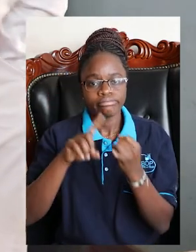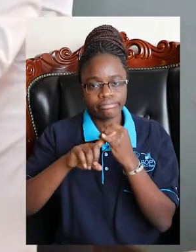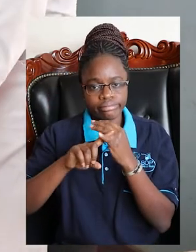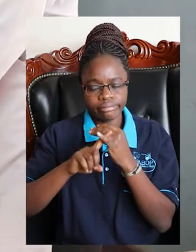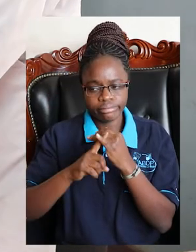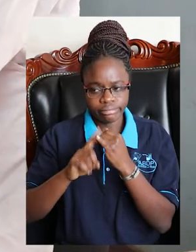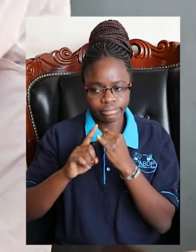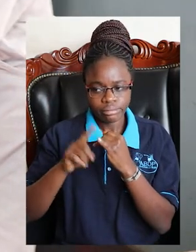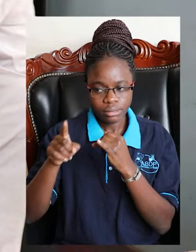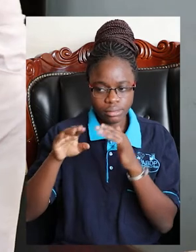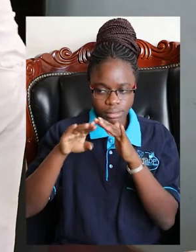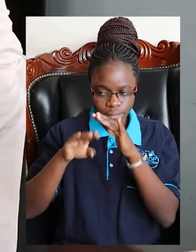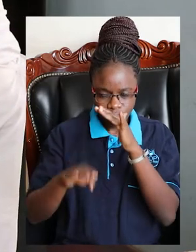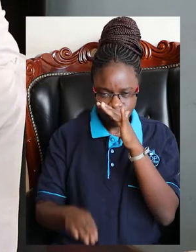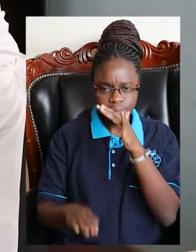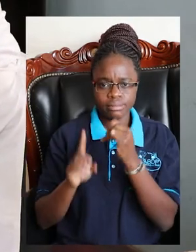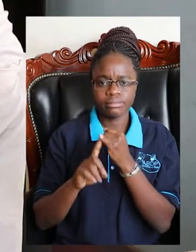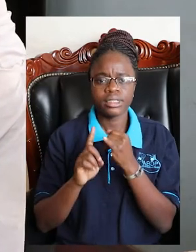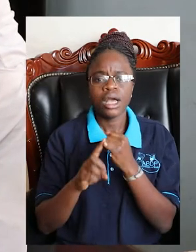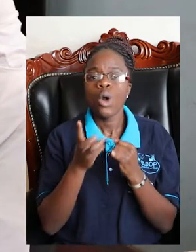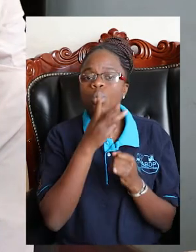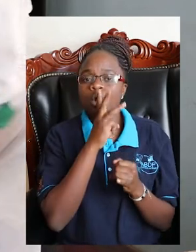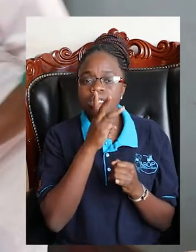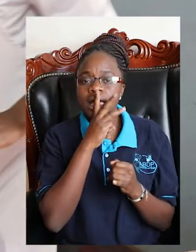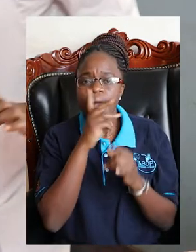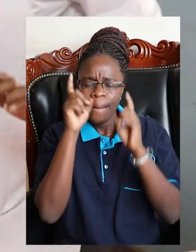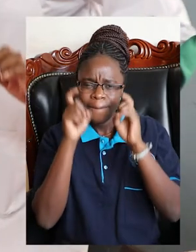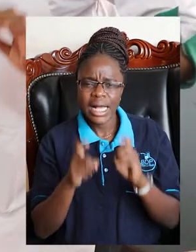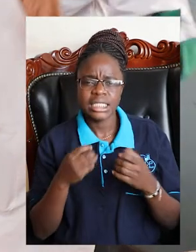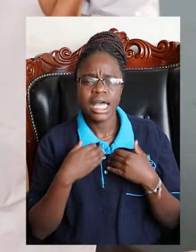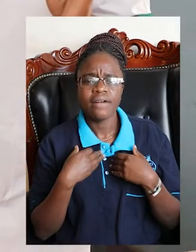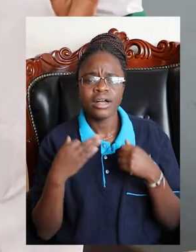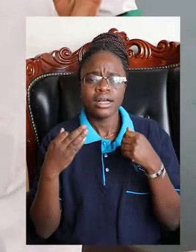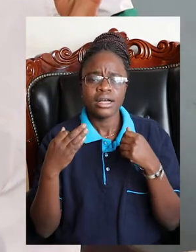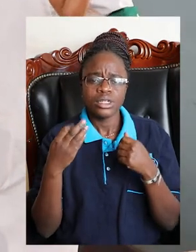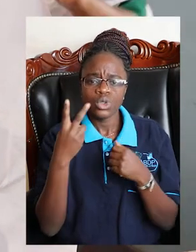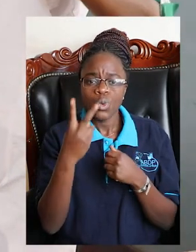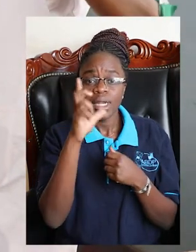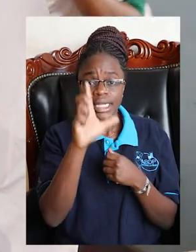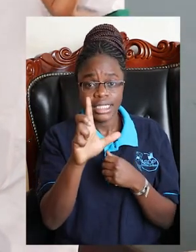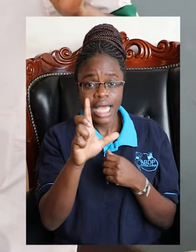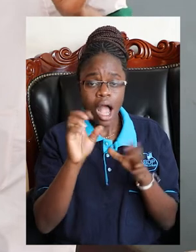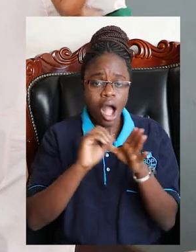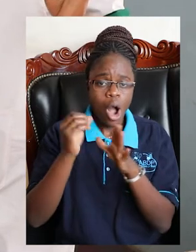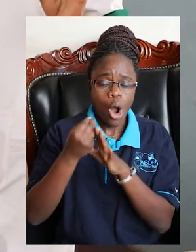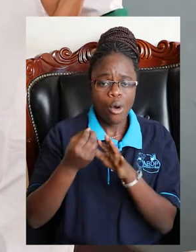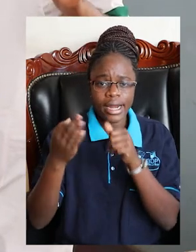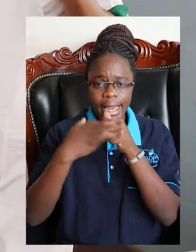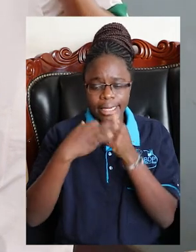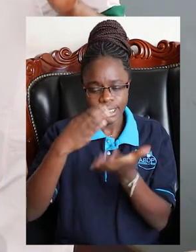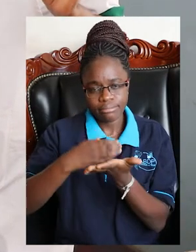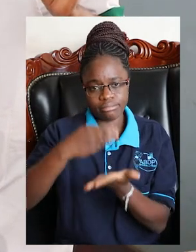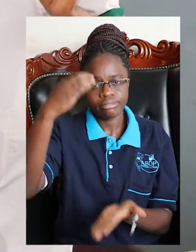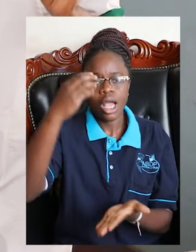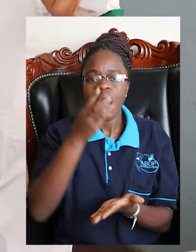as you go up. So we shall start down. Down is water. As we said earlier, you should take at least 2 liters of water or